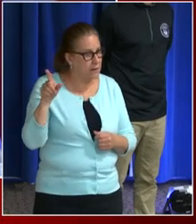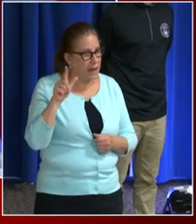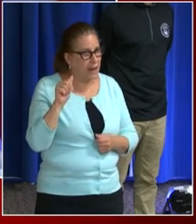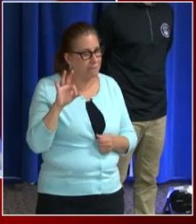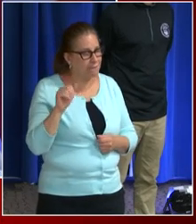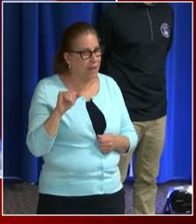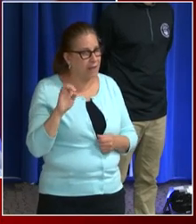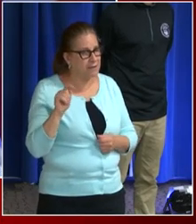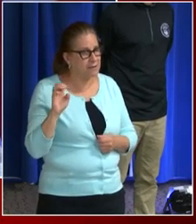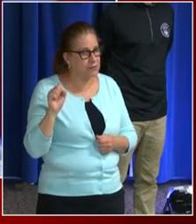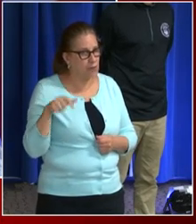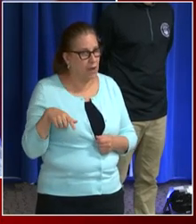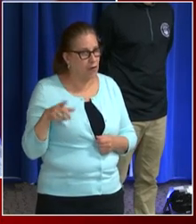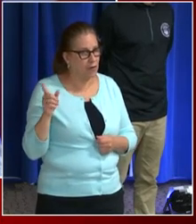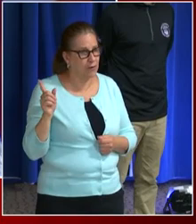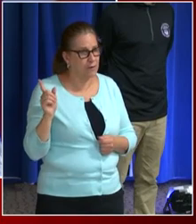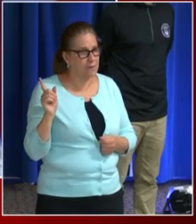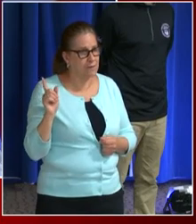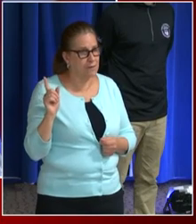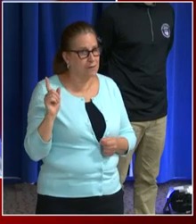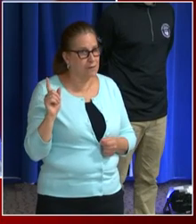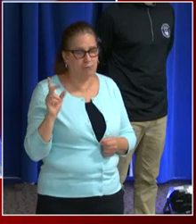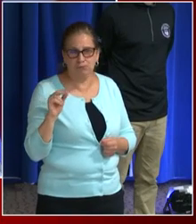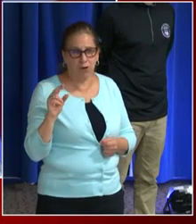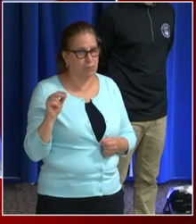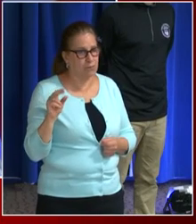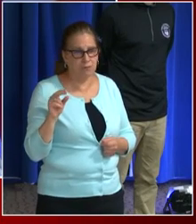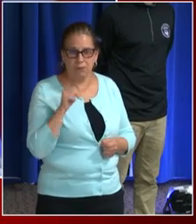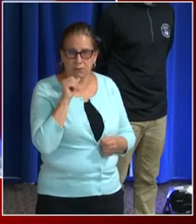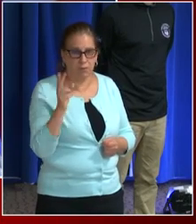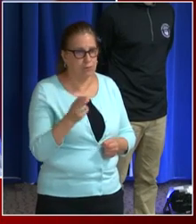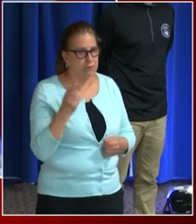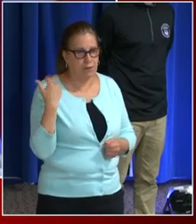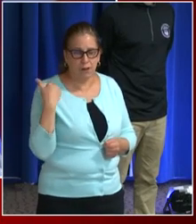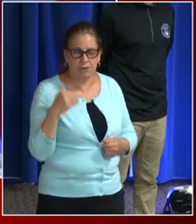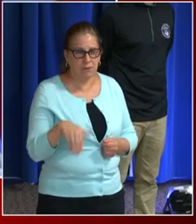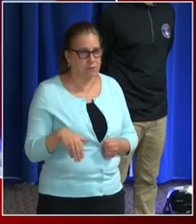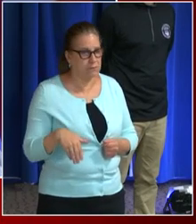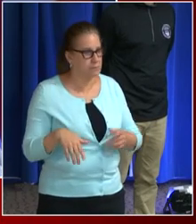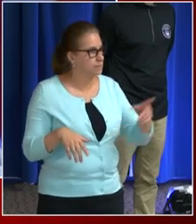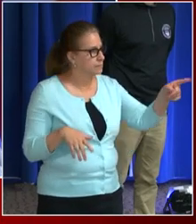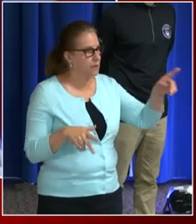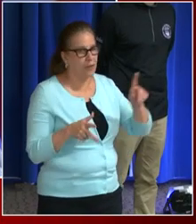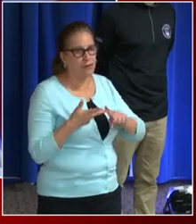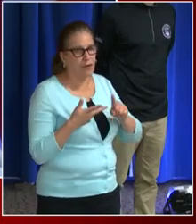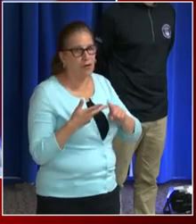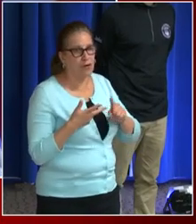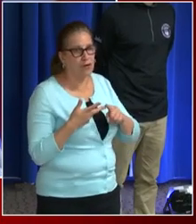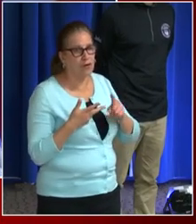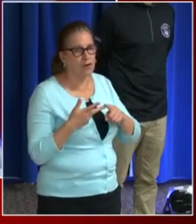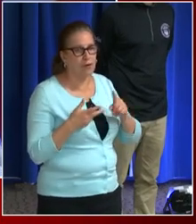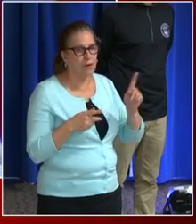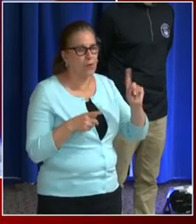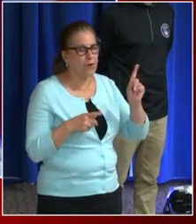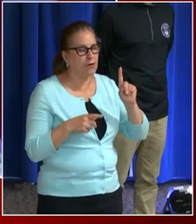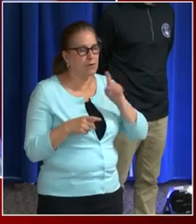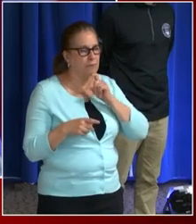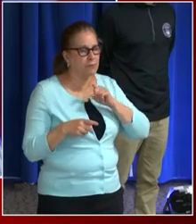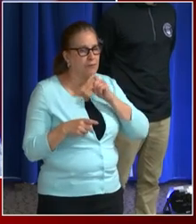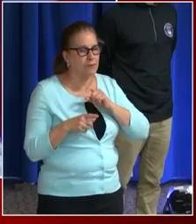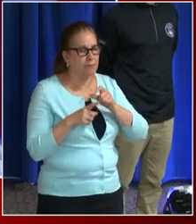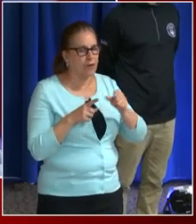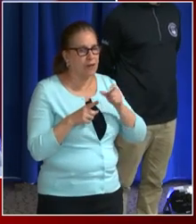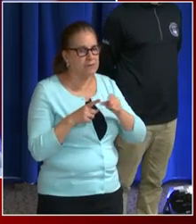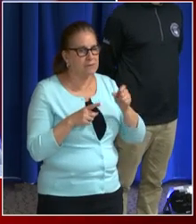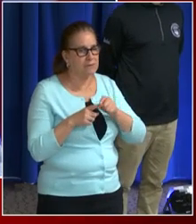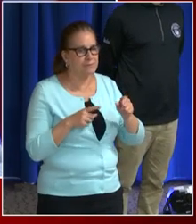the scene, the answer to your question is no. Thirdly, where were the munitions used last night? In the area around Judiciary, our